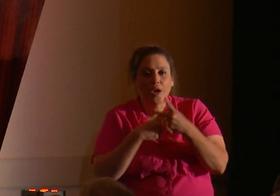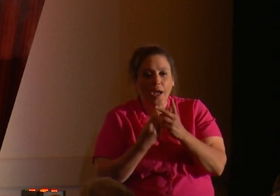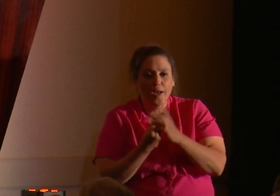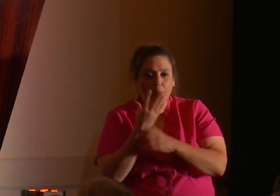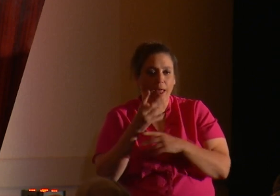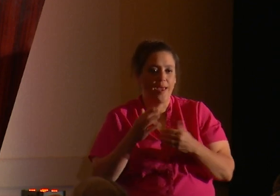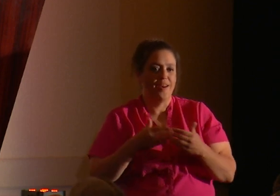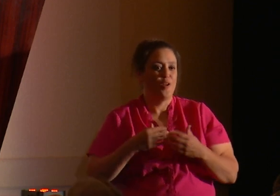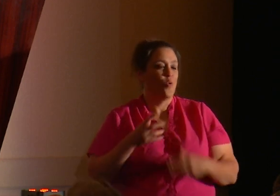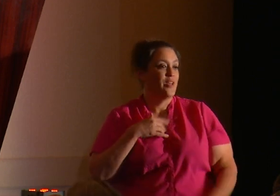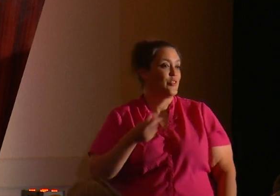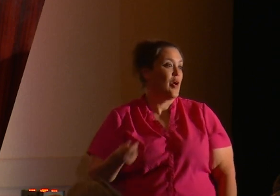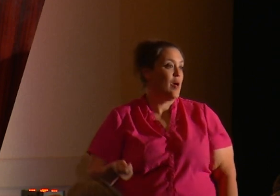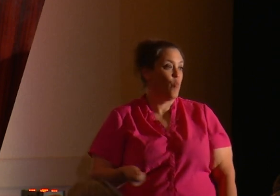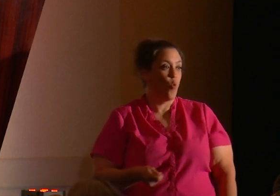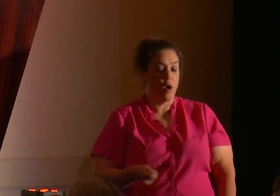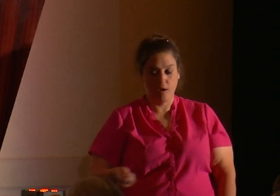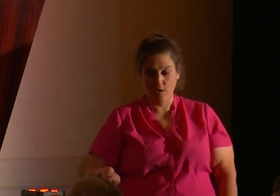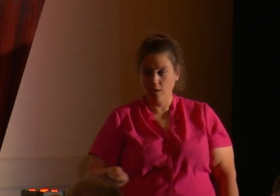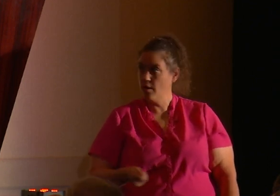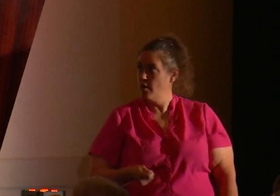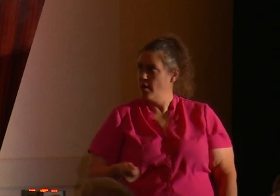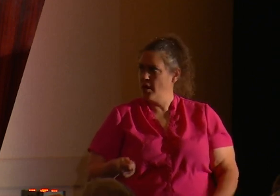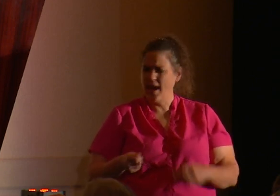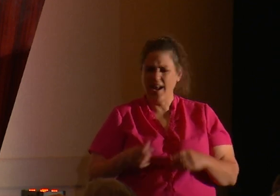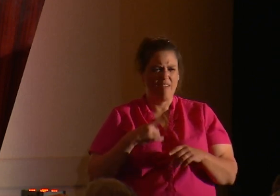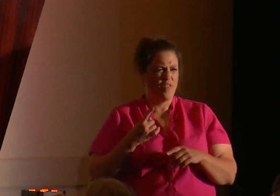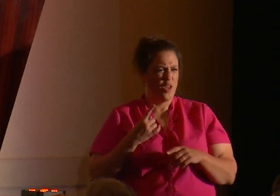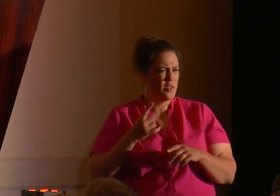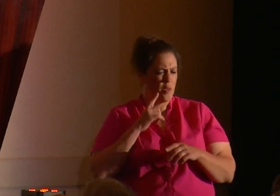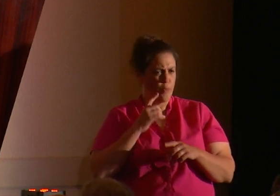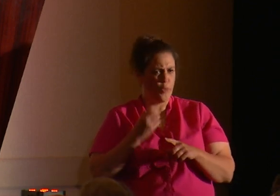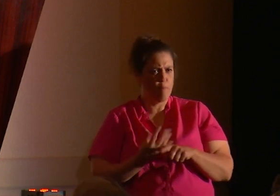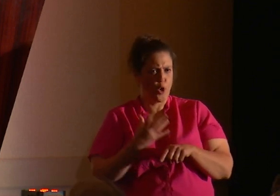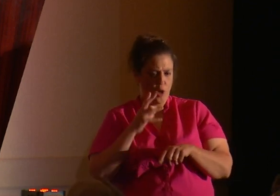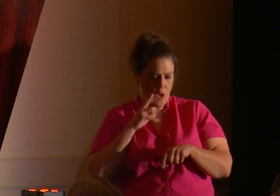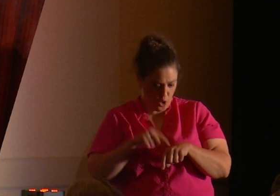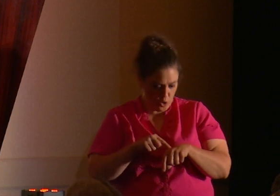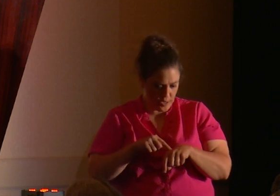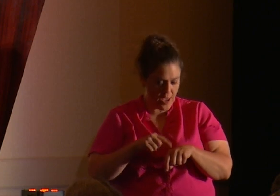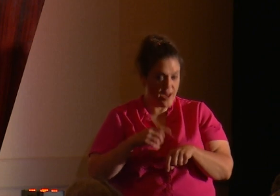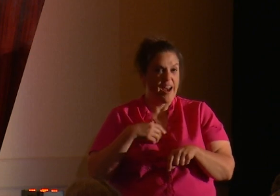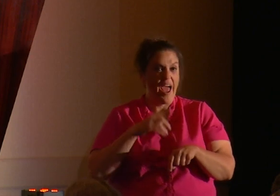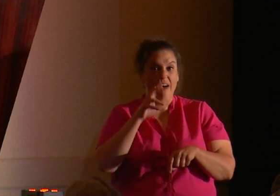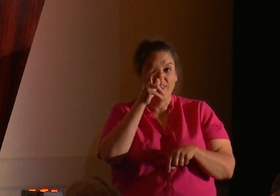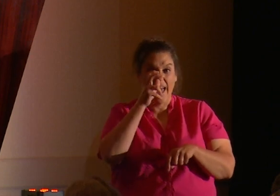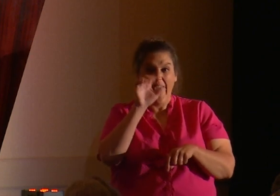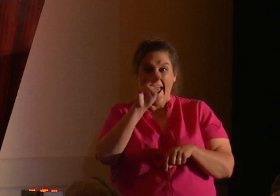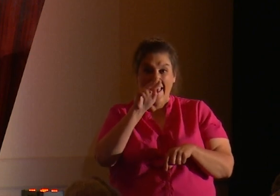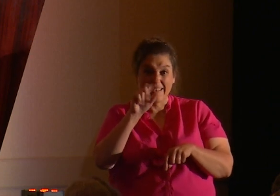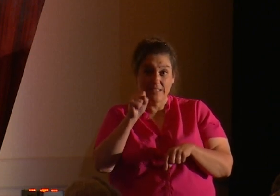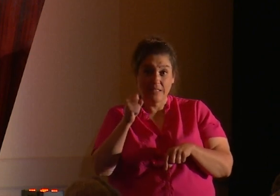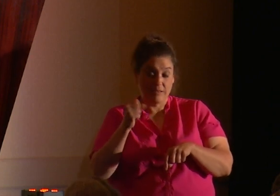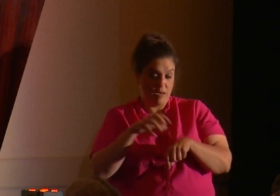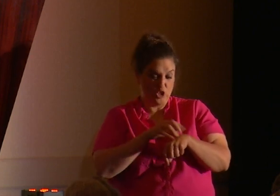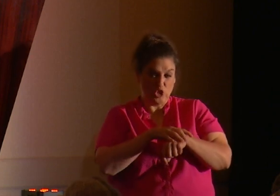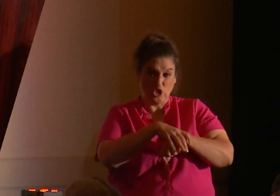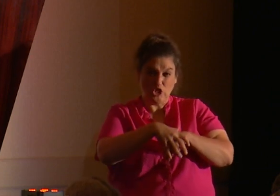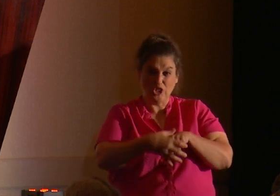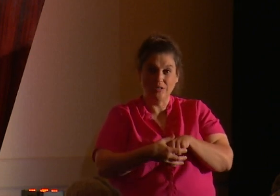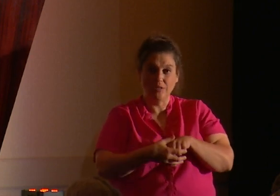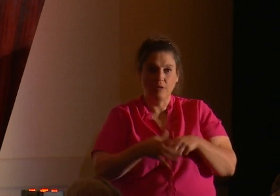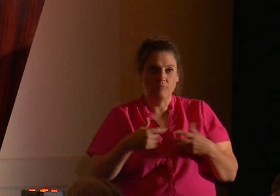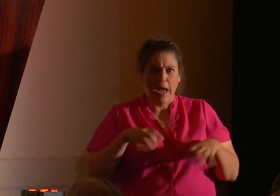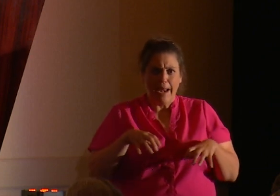that was there, and I had this stinging sensation on my hand. And I look down, and my whole hand is covered in fire ants. I didn't